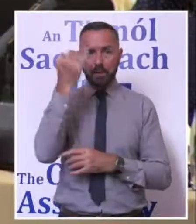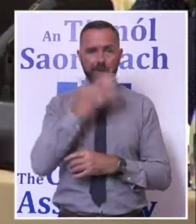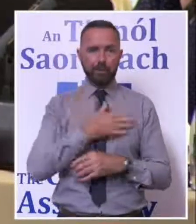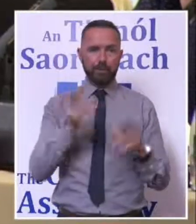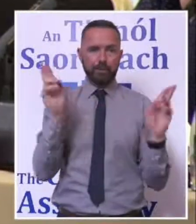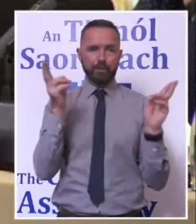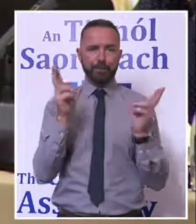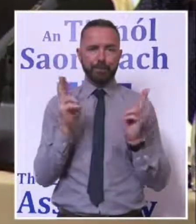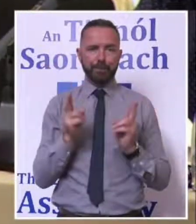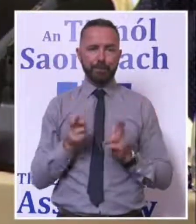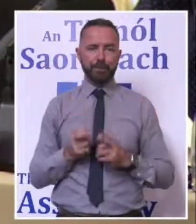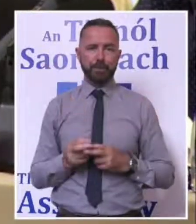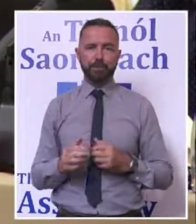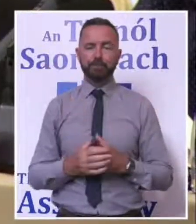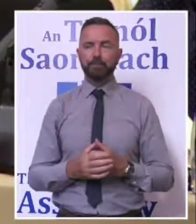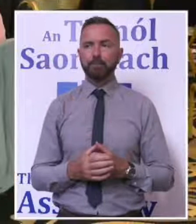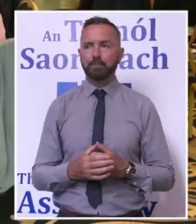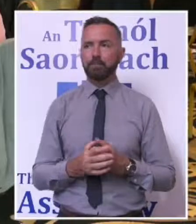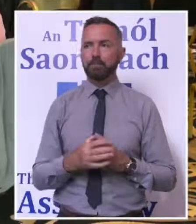that? Yeah.